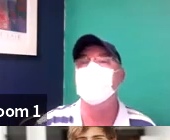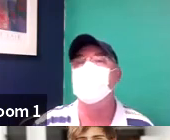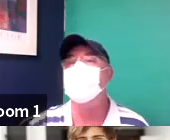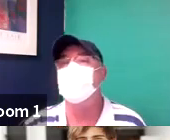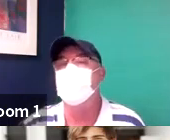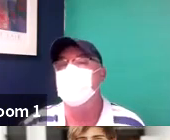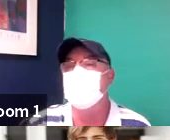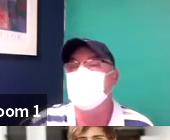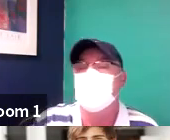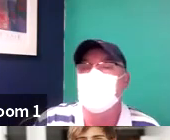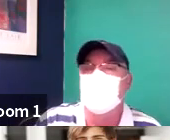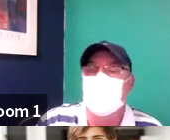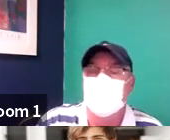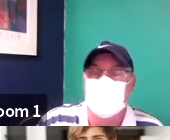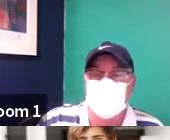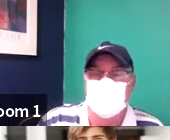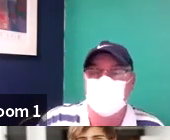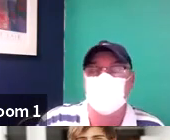off.